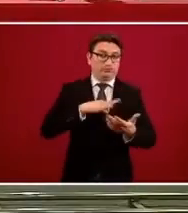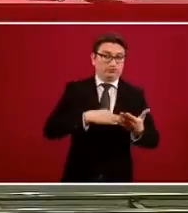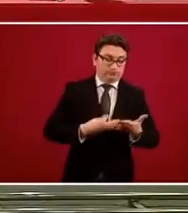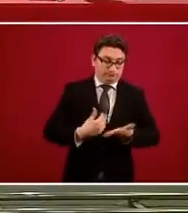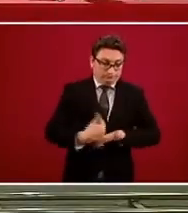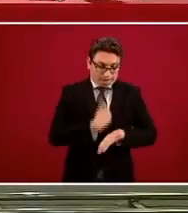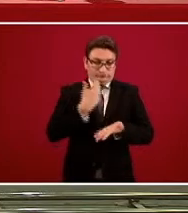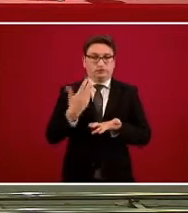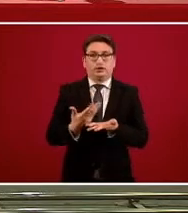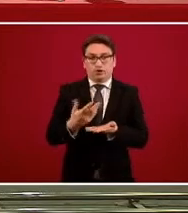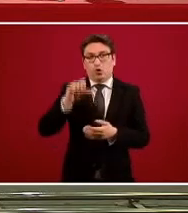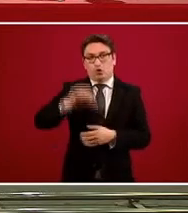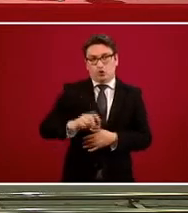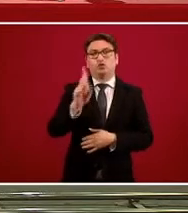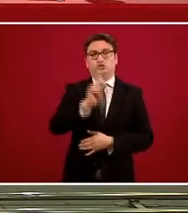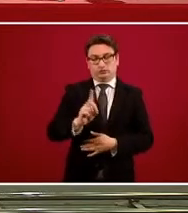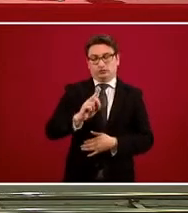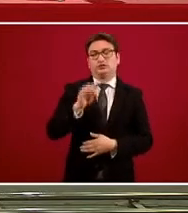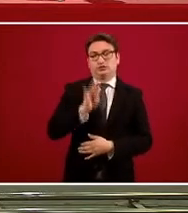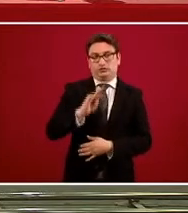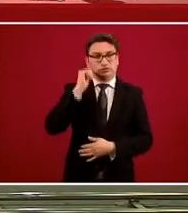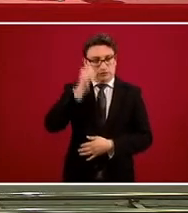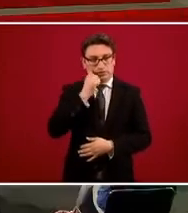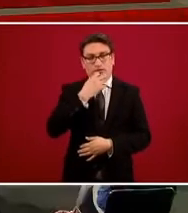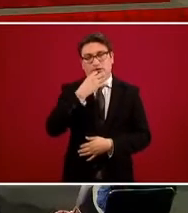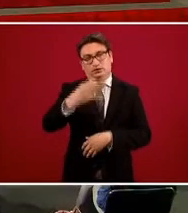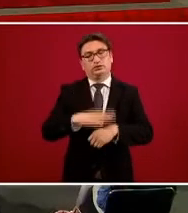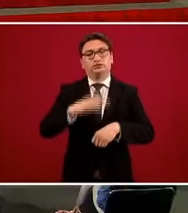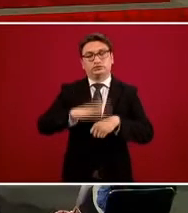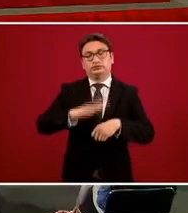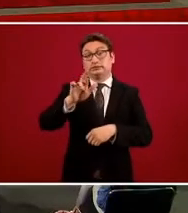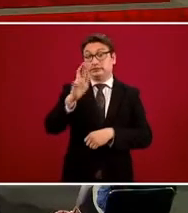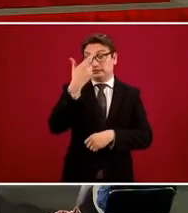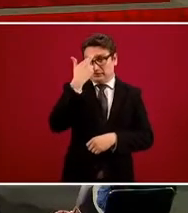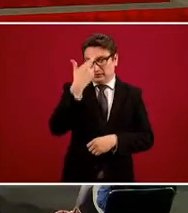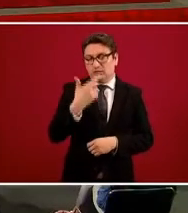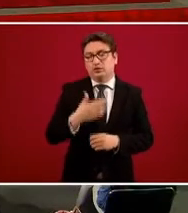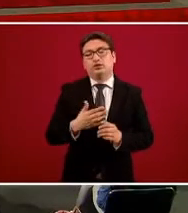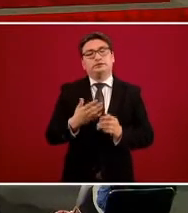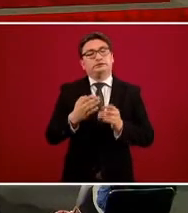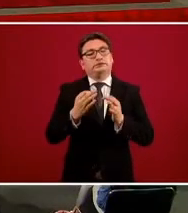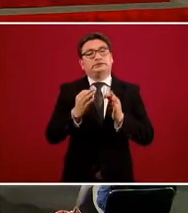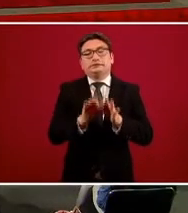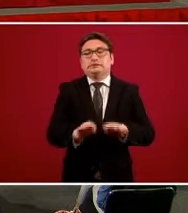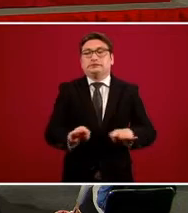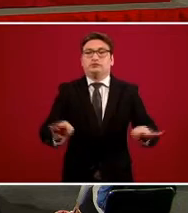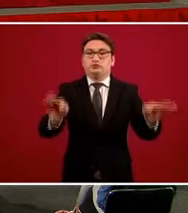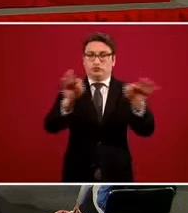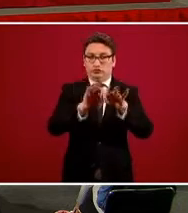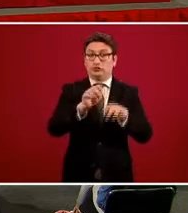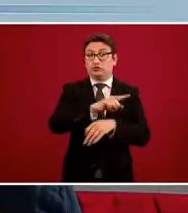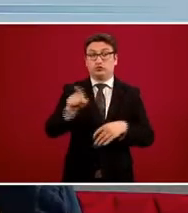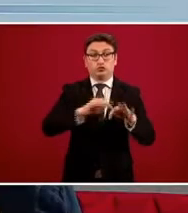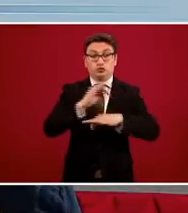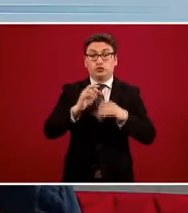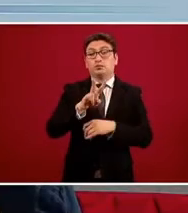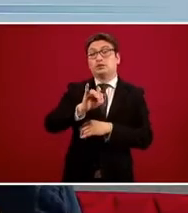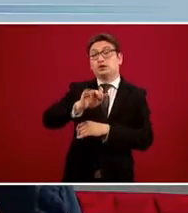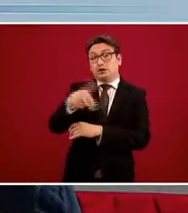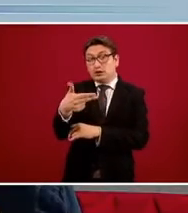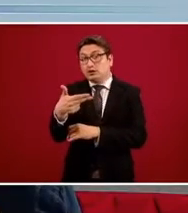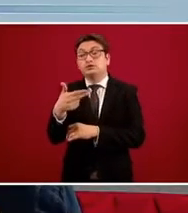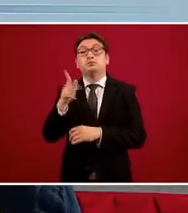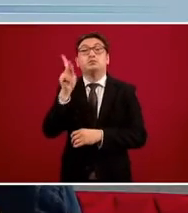that could be potentially more dangerous to a person that lives with HIV. So I want to remind